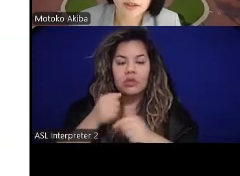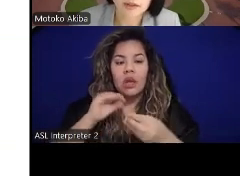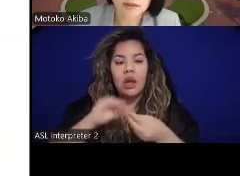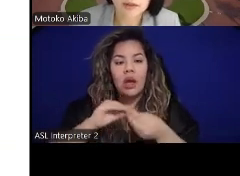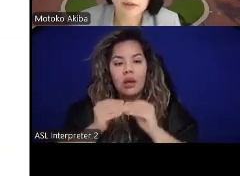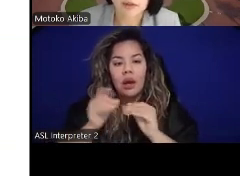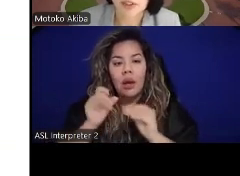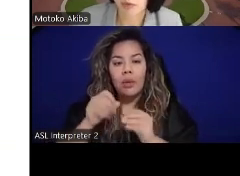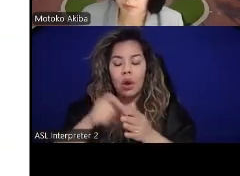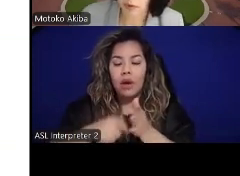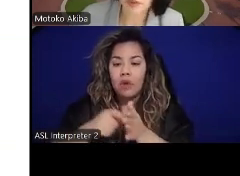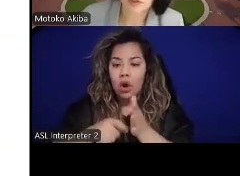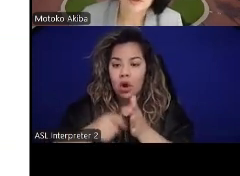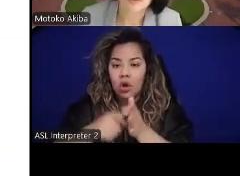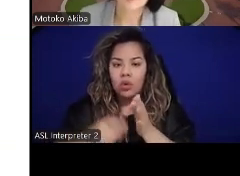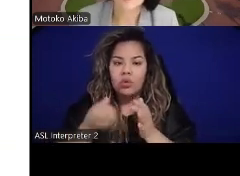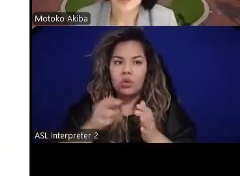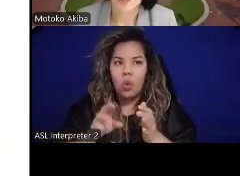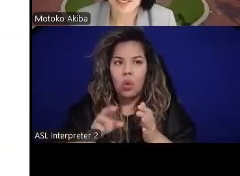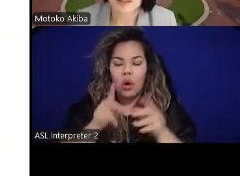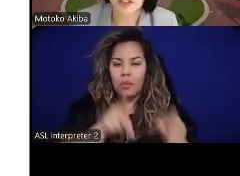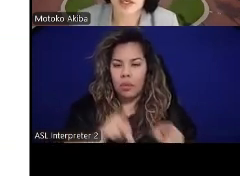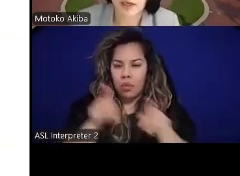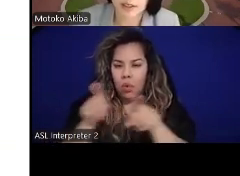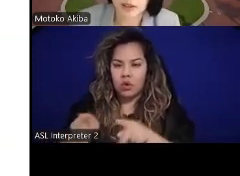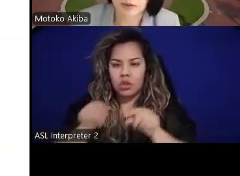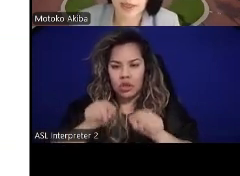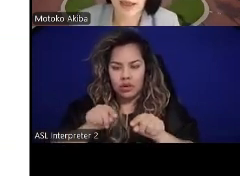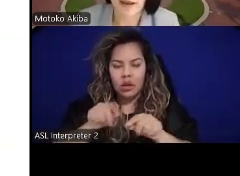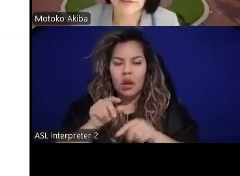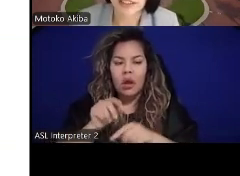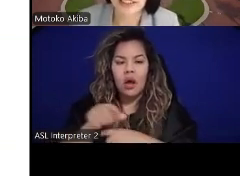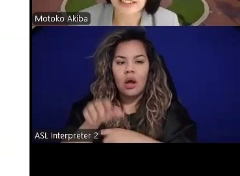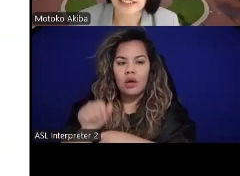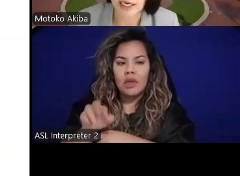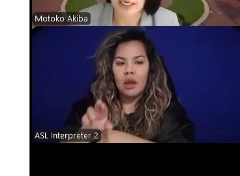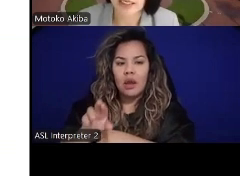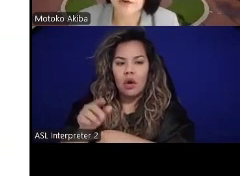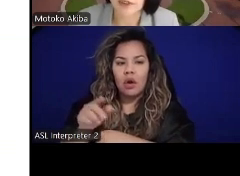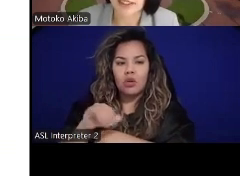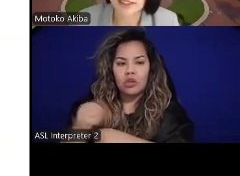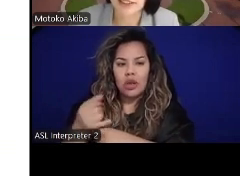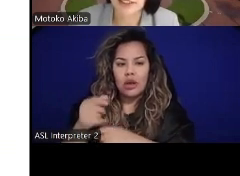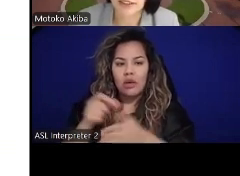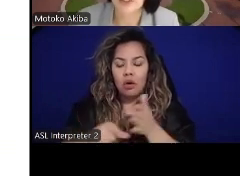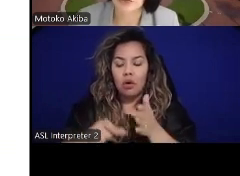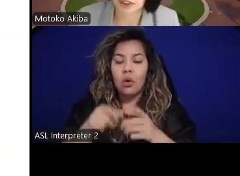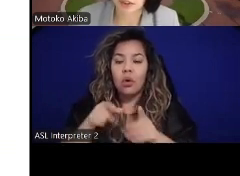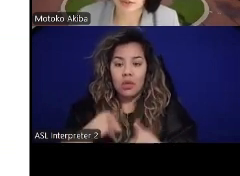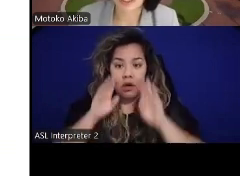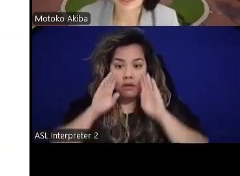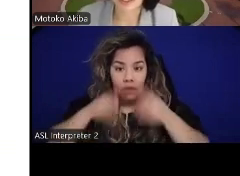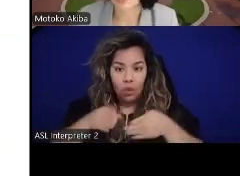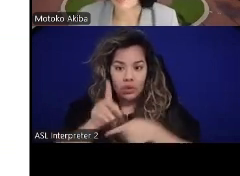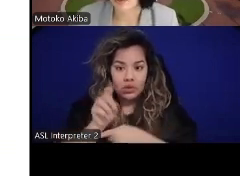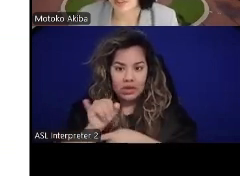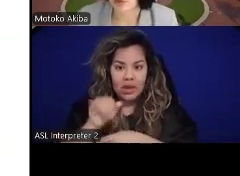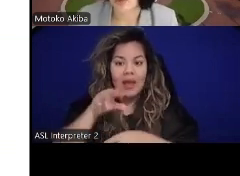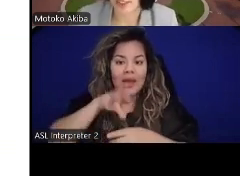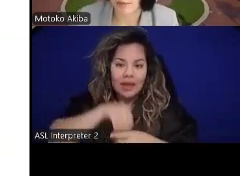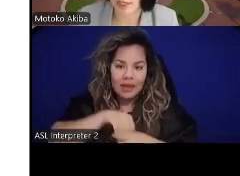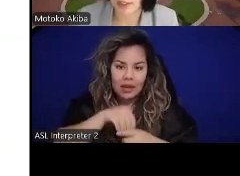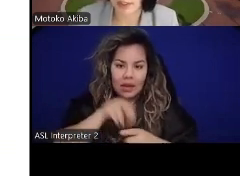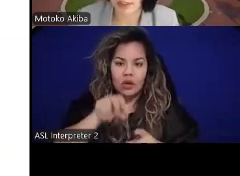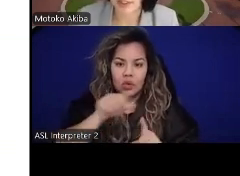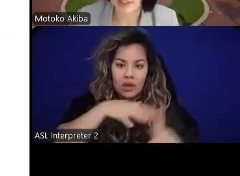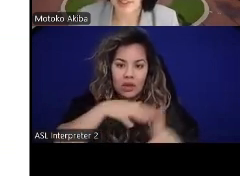of articles or the proportion of the AERJ article that have DEI focus in the US context has increased